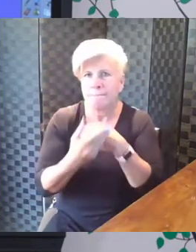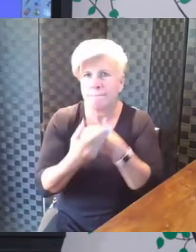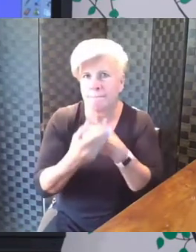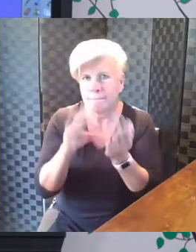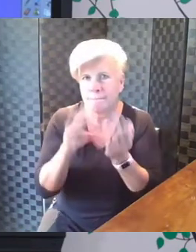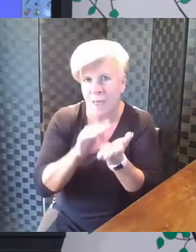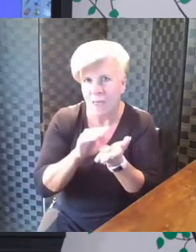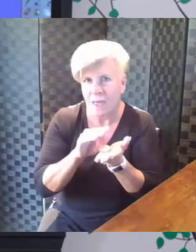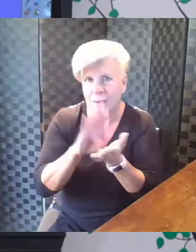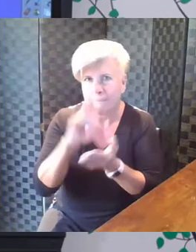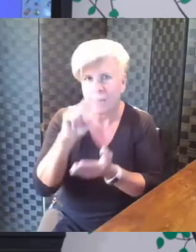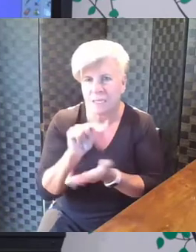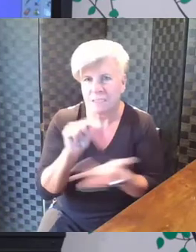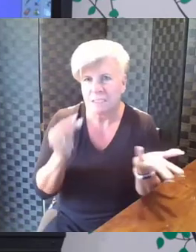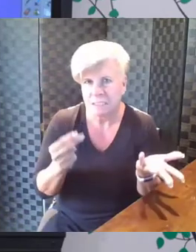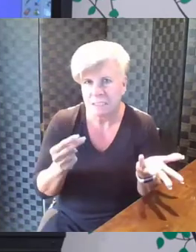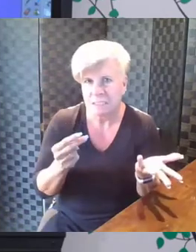What do you think?